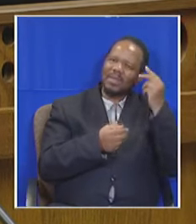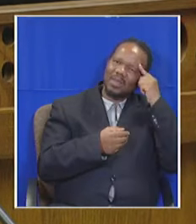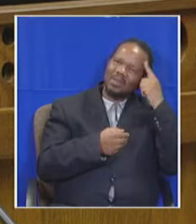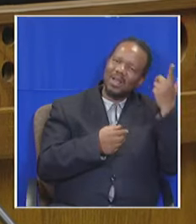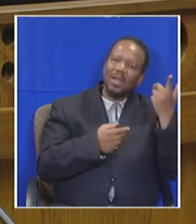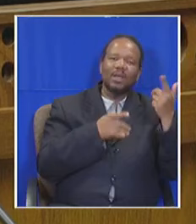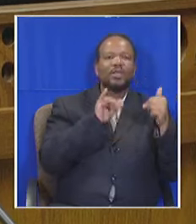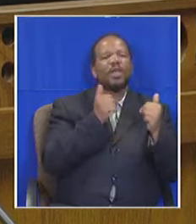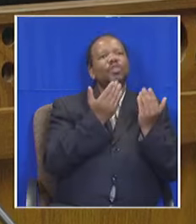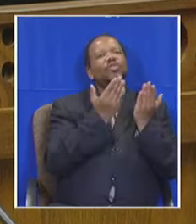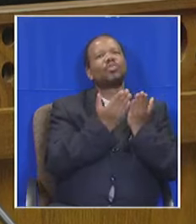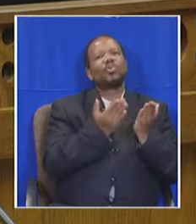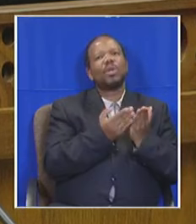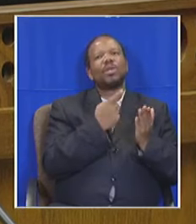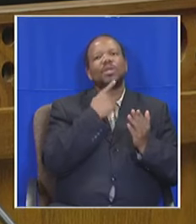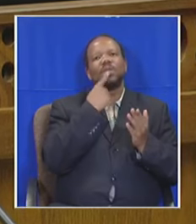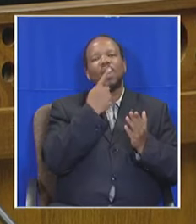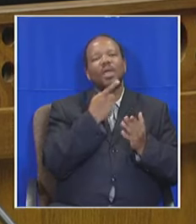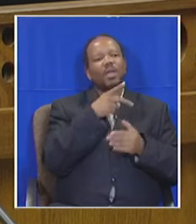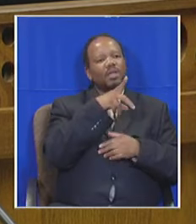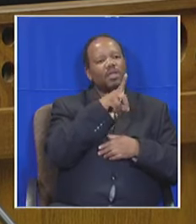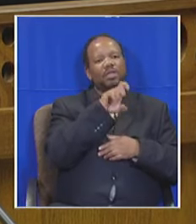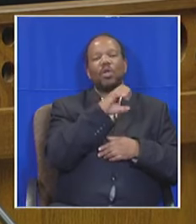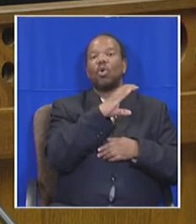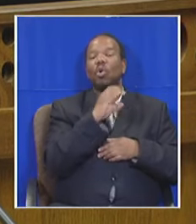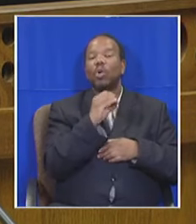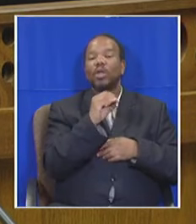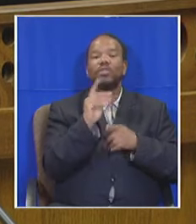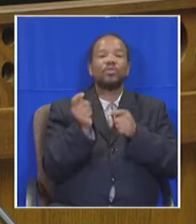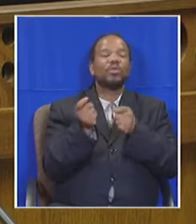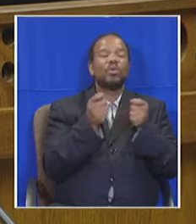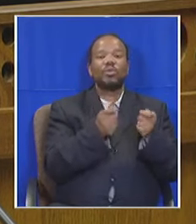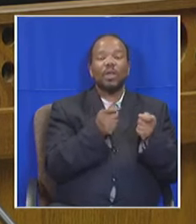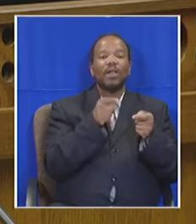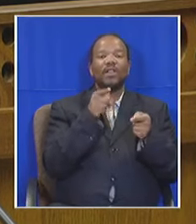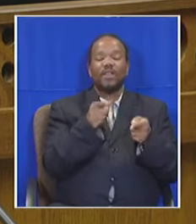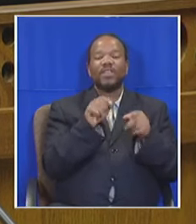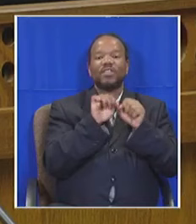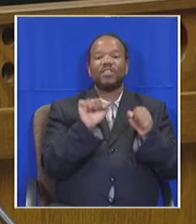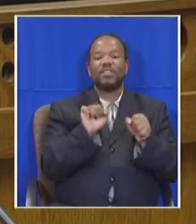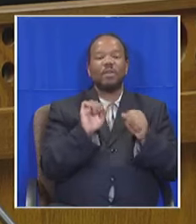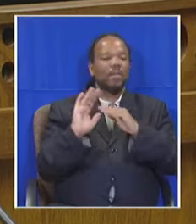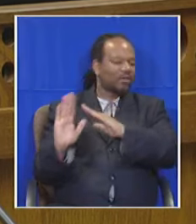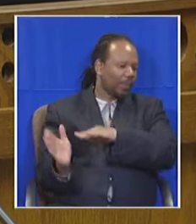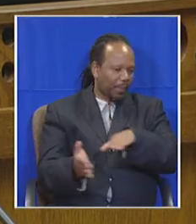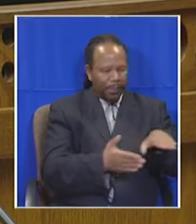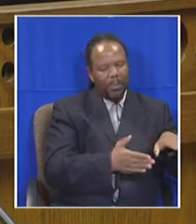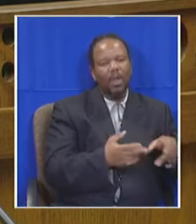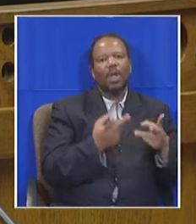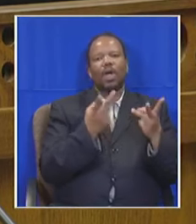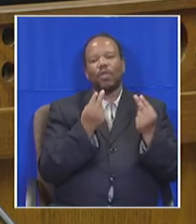the lines of, "For decolonized education to be introduced, the existing system must be overthrown, and the